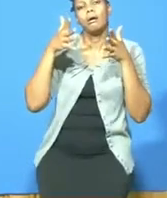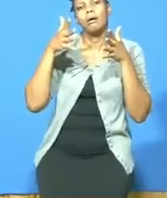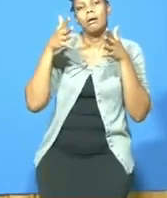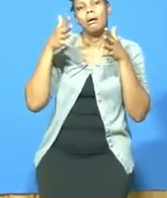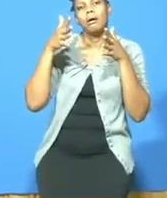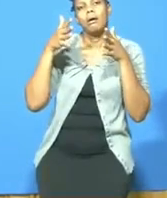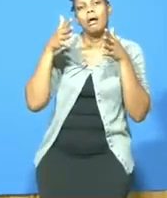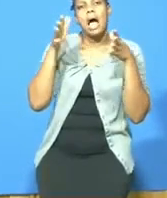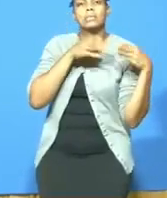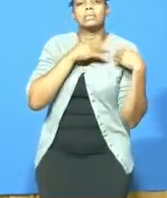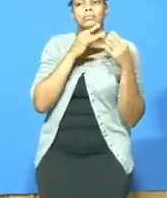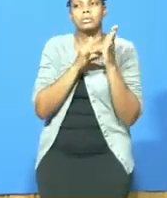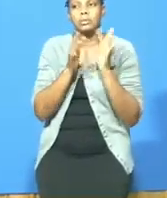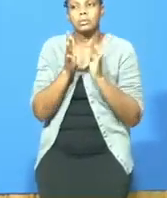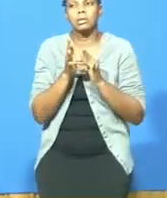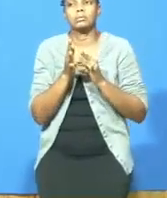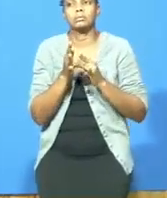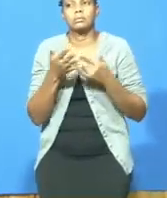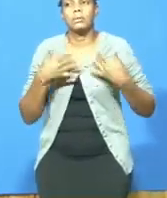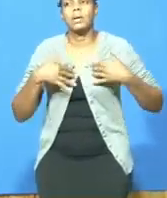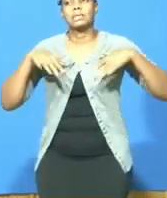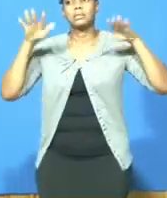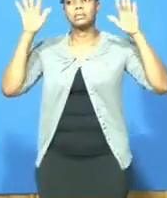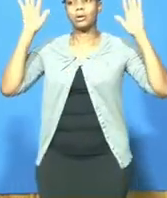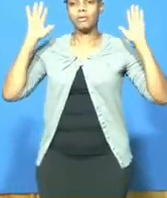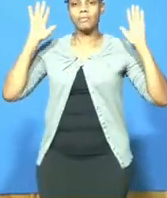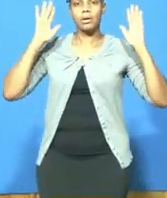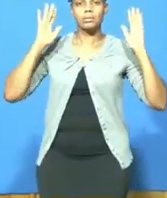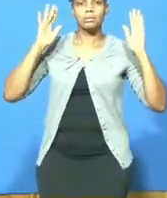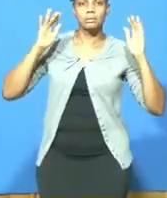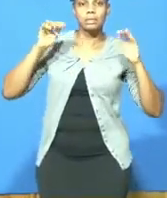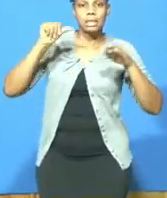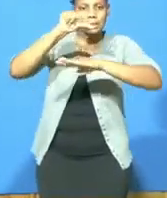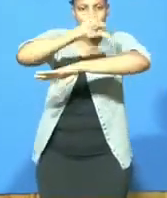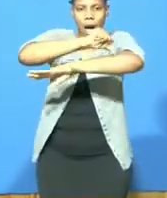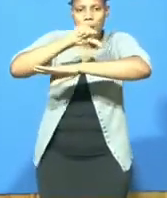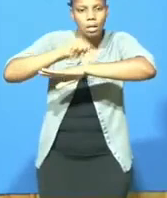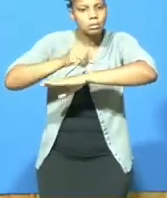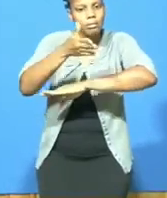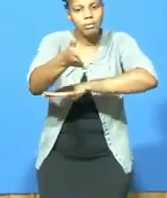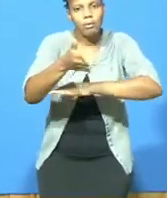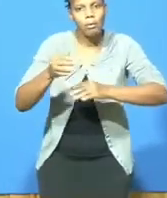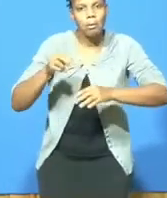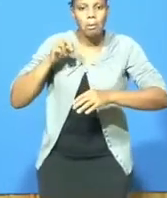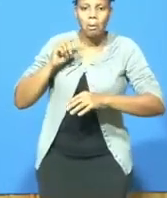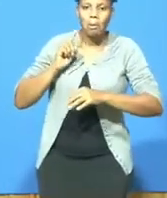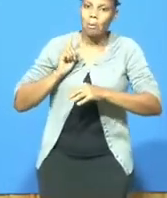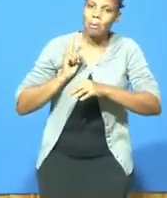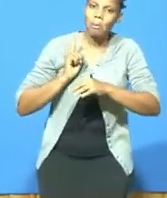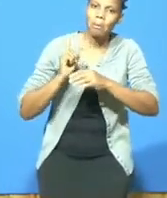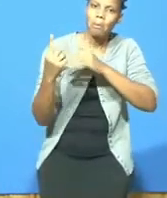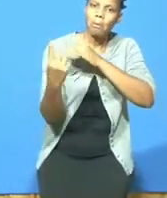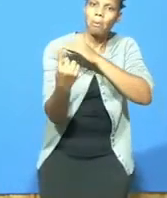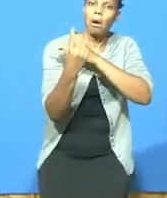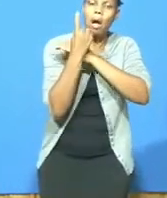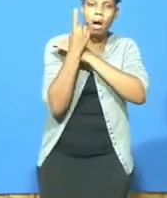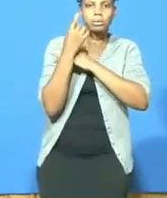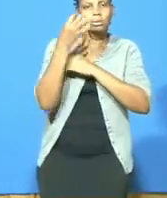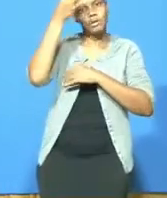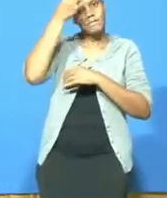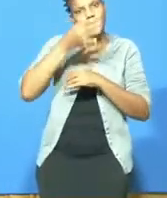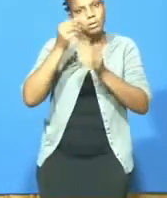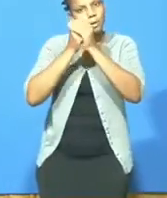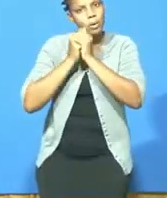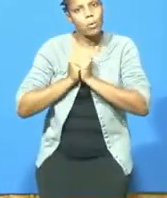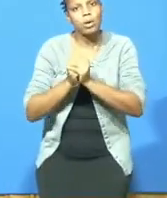Make a stand for Him. Walk to the altar. Walk to the front of the